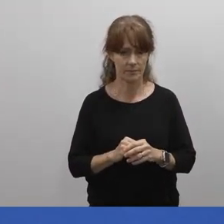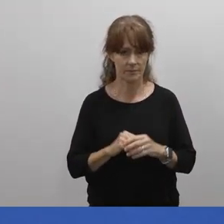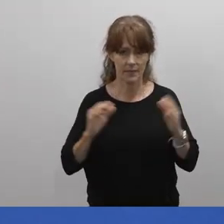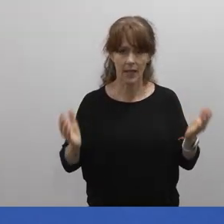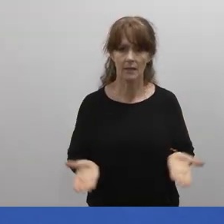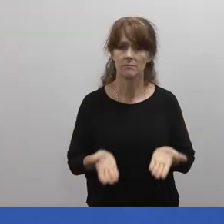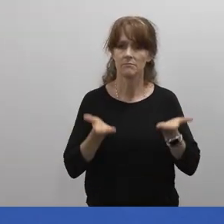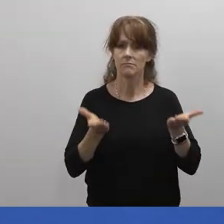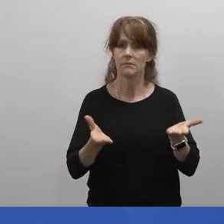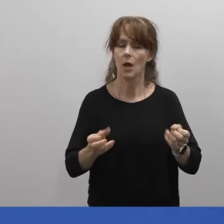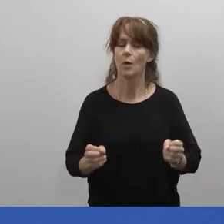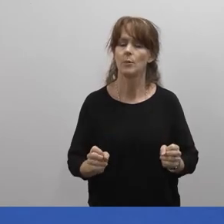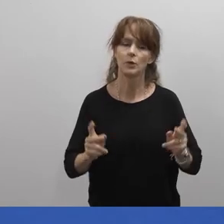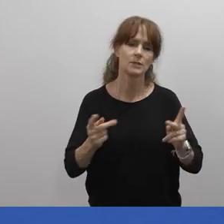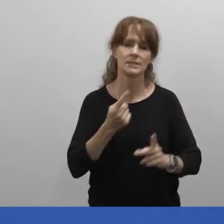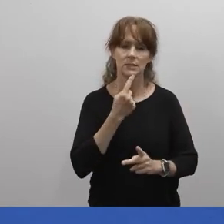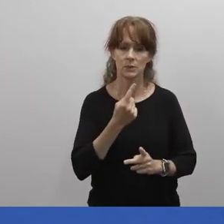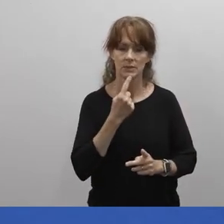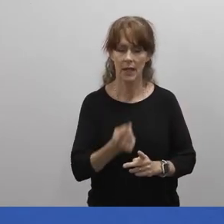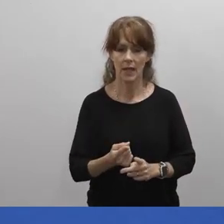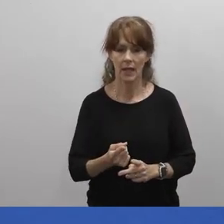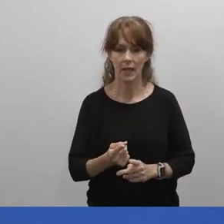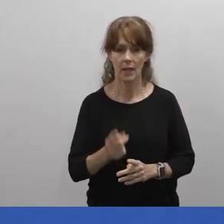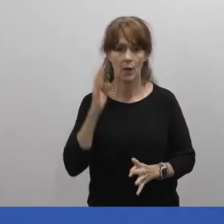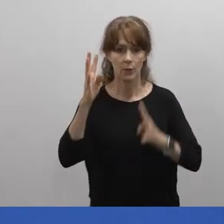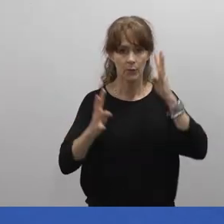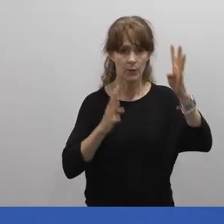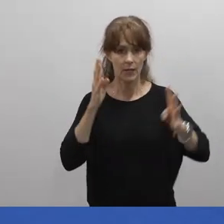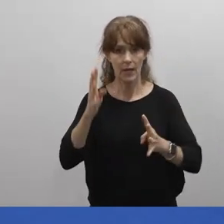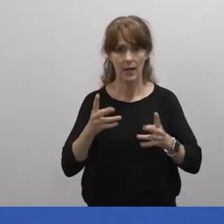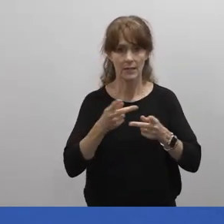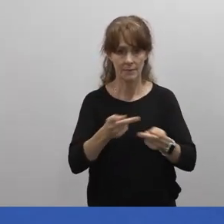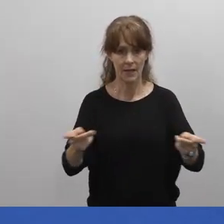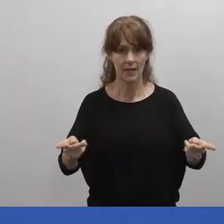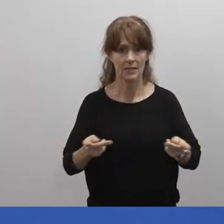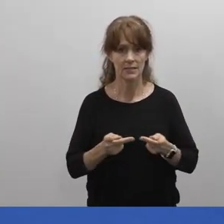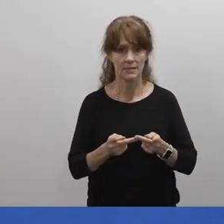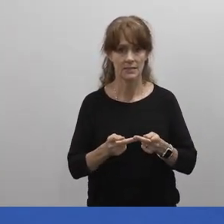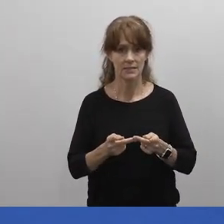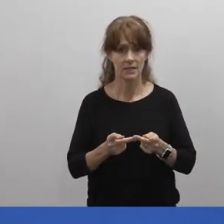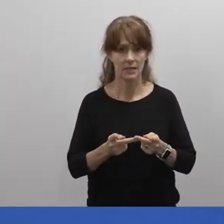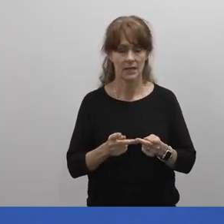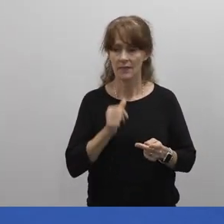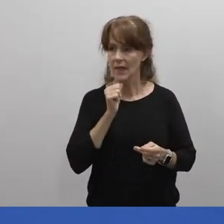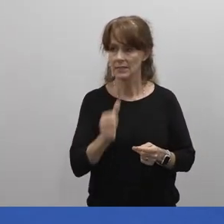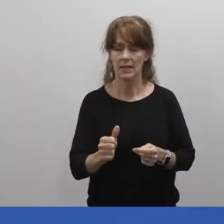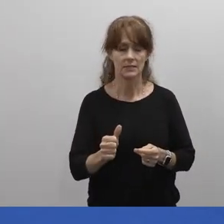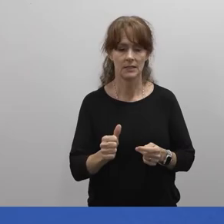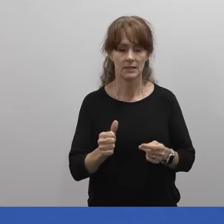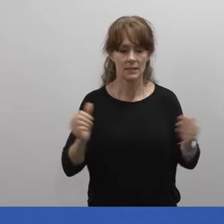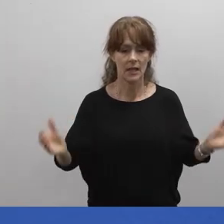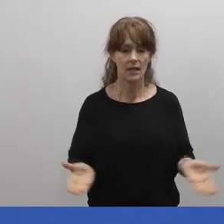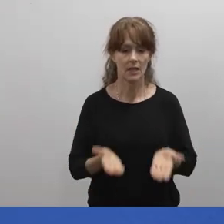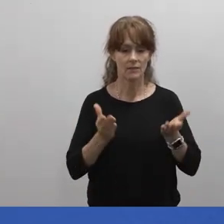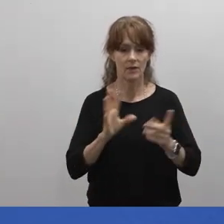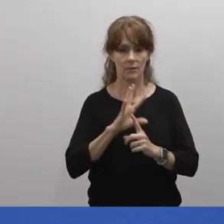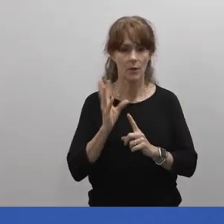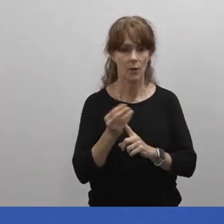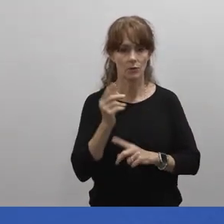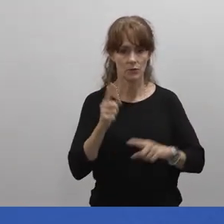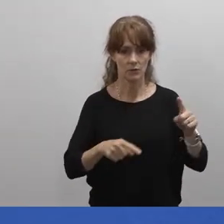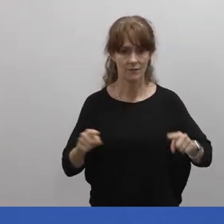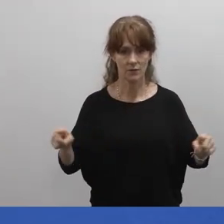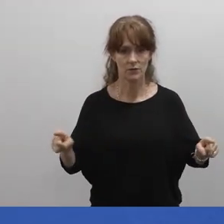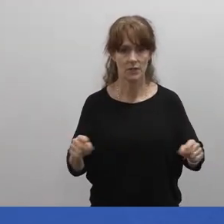those opportunities to say, we're going to create spaces. We're not going to create a space that does not lift up the cultural diversity